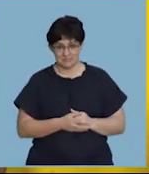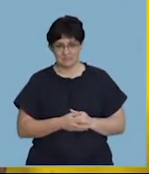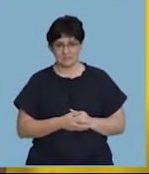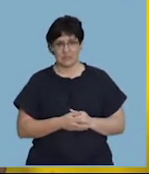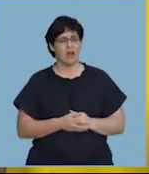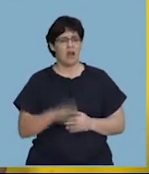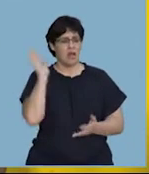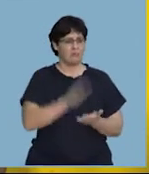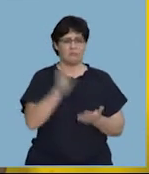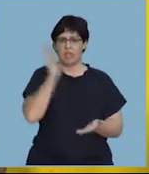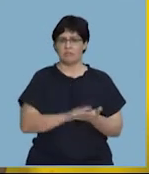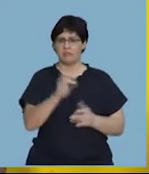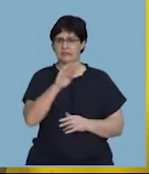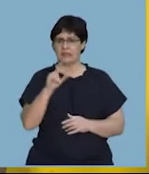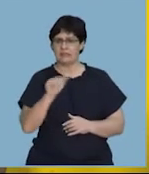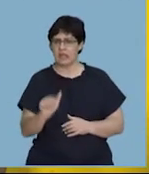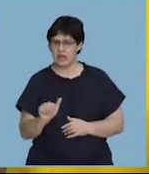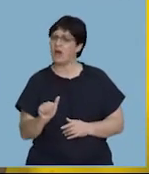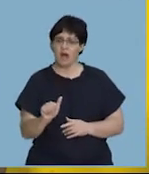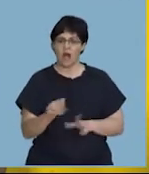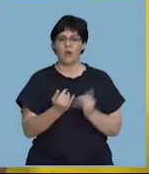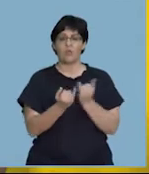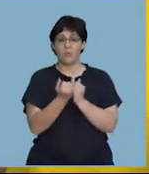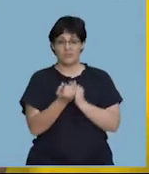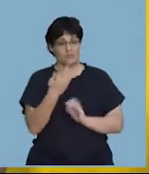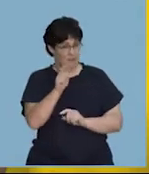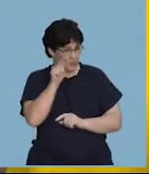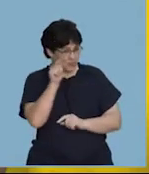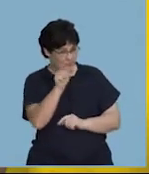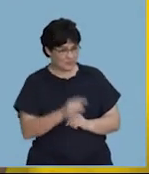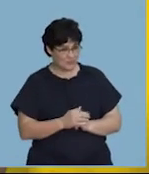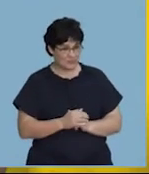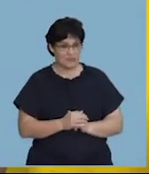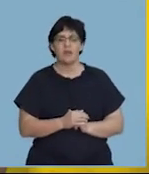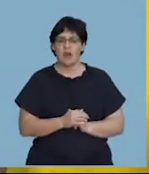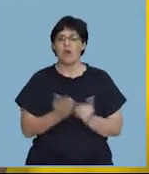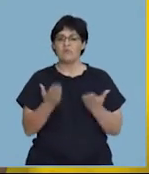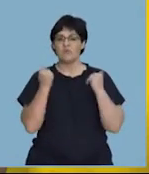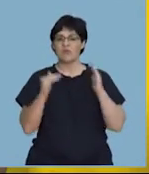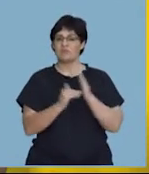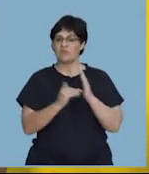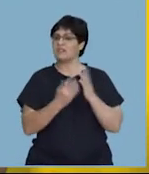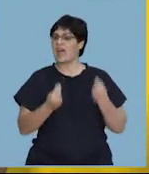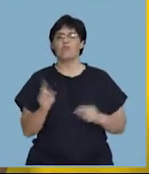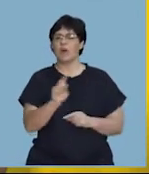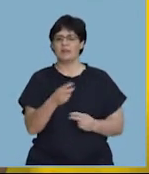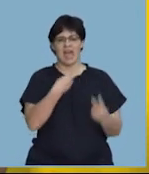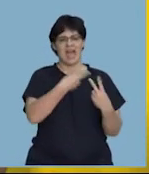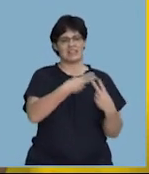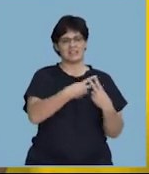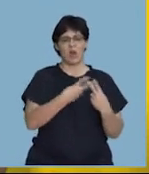you're constantly running out of data, then this next competition is just for you. Wazo Matrix is bringing you the